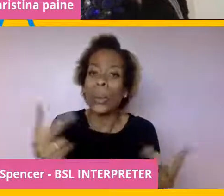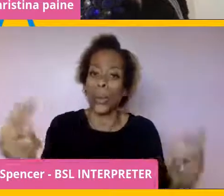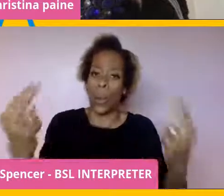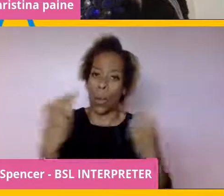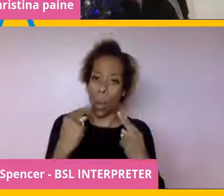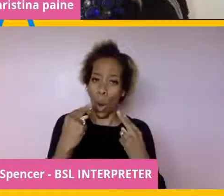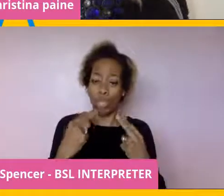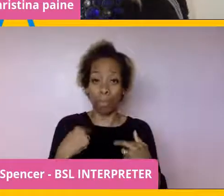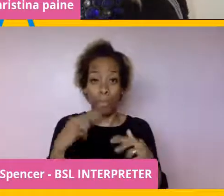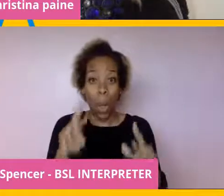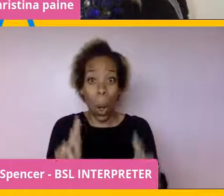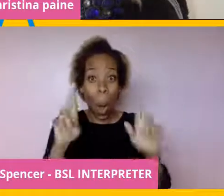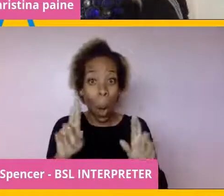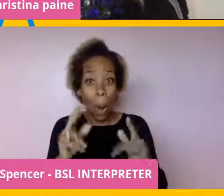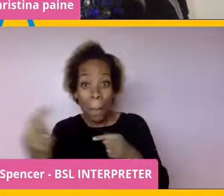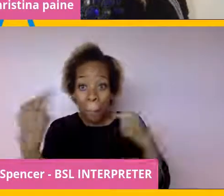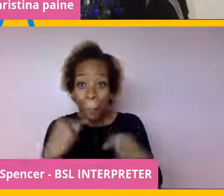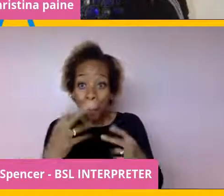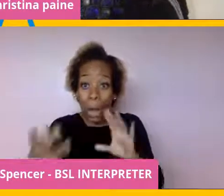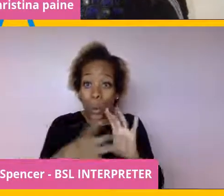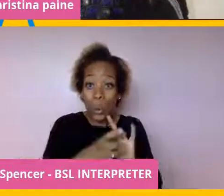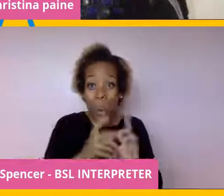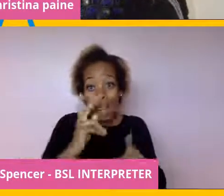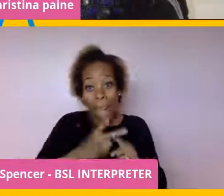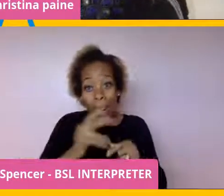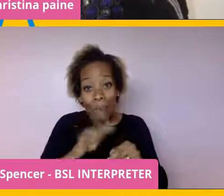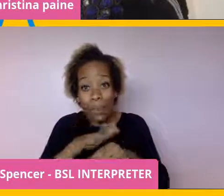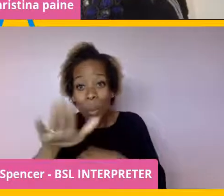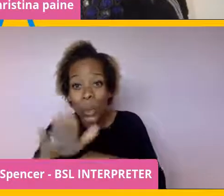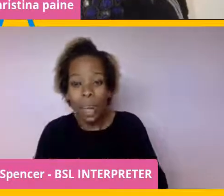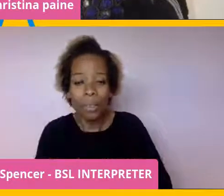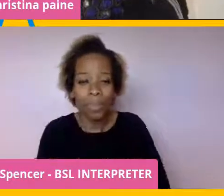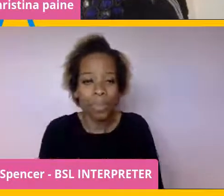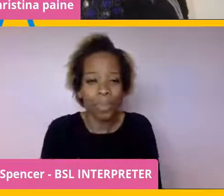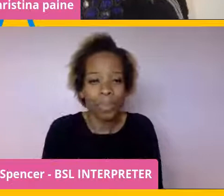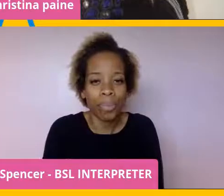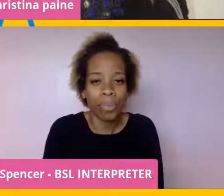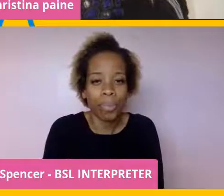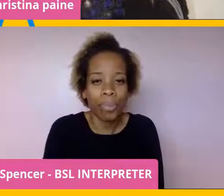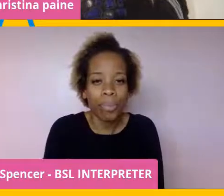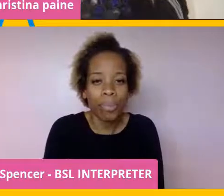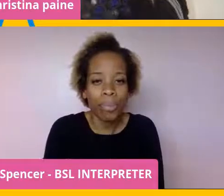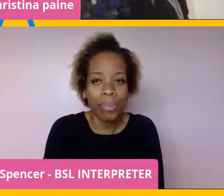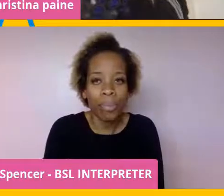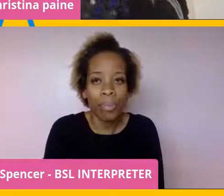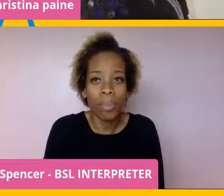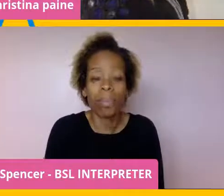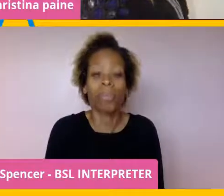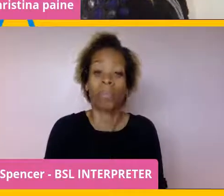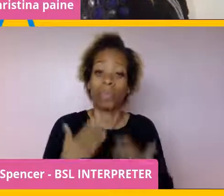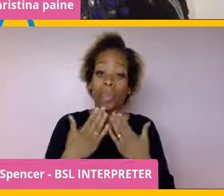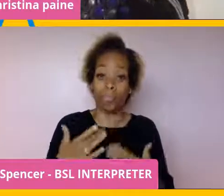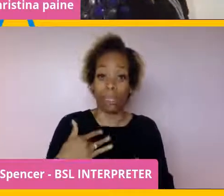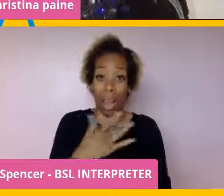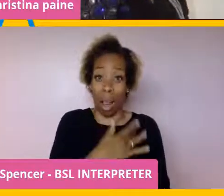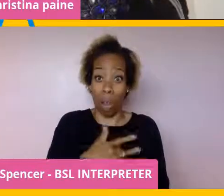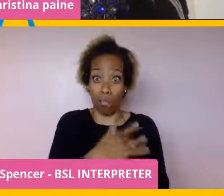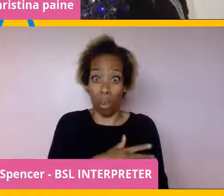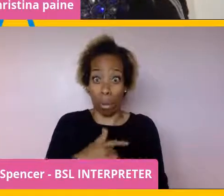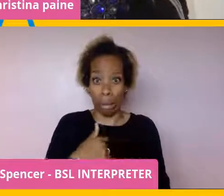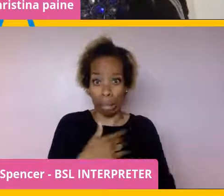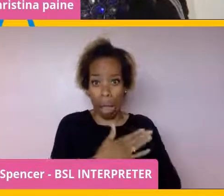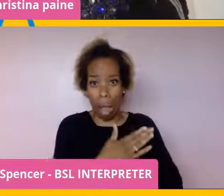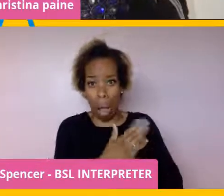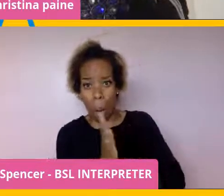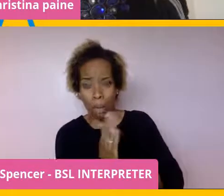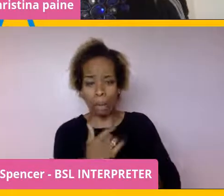And we hope to see another one of these soon. Thanks, Jane, and thanks everyone. I promised I'd do this quickly as we've run slightly over time. I